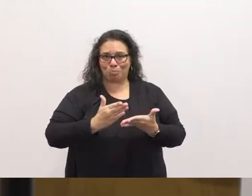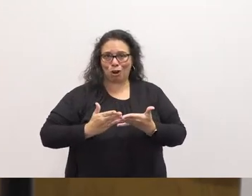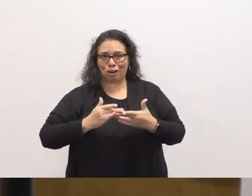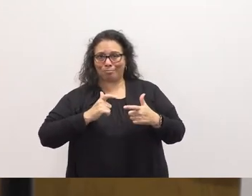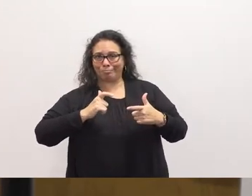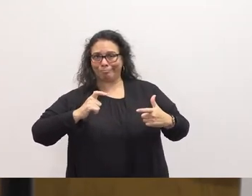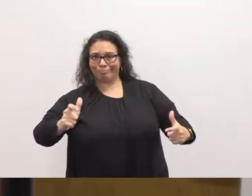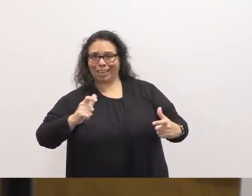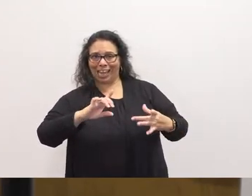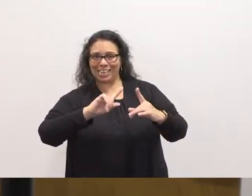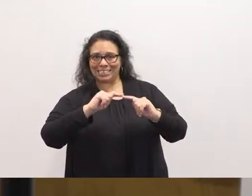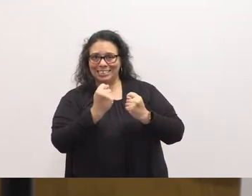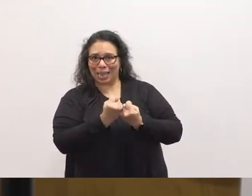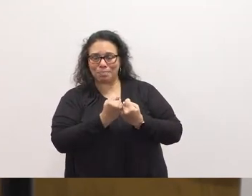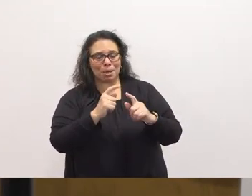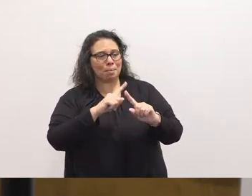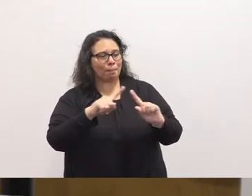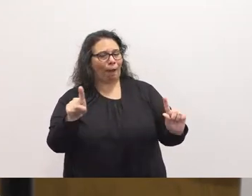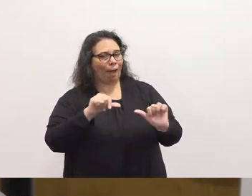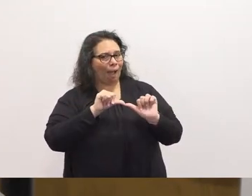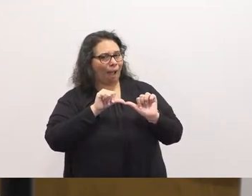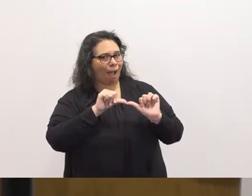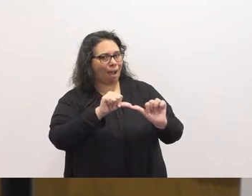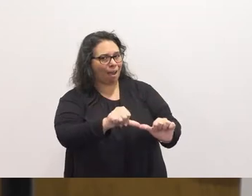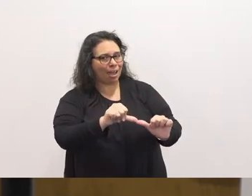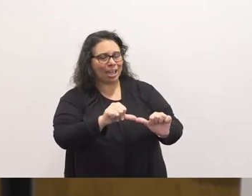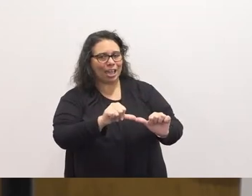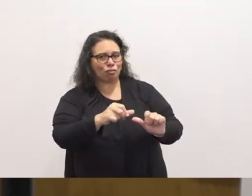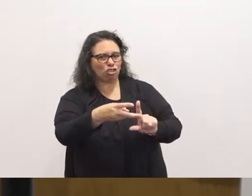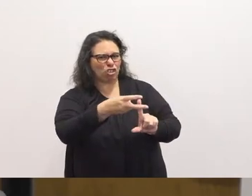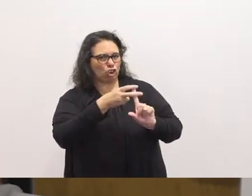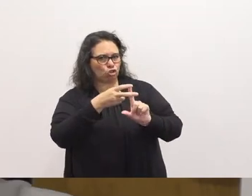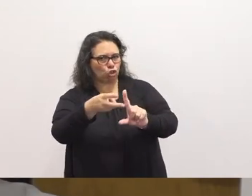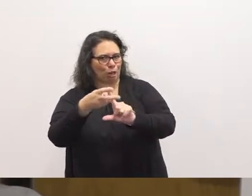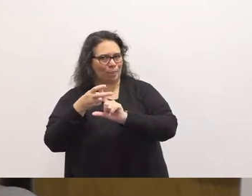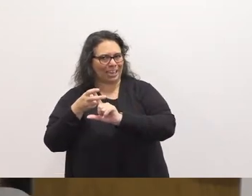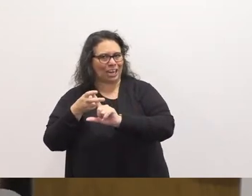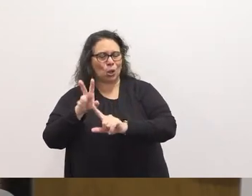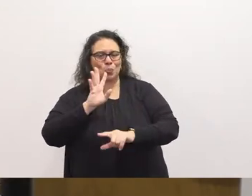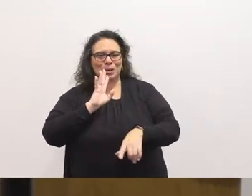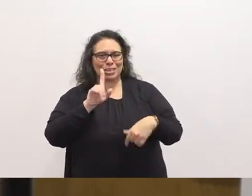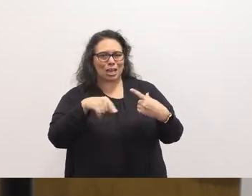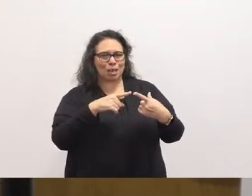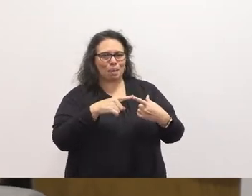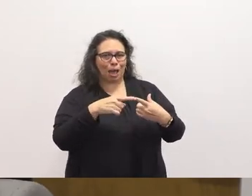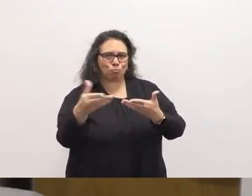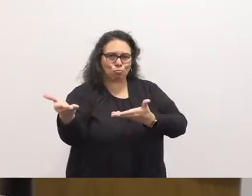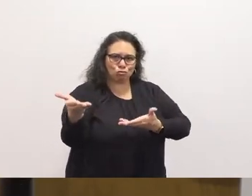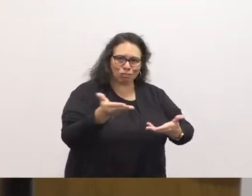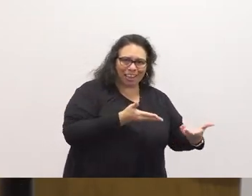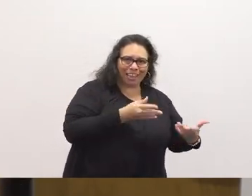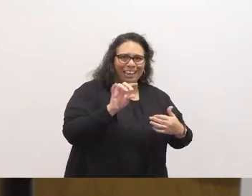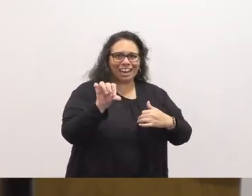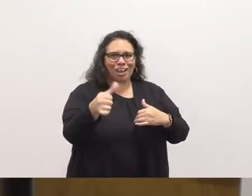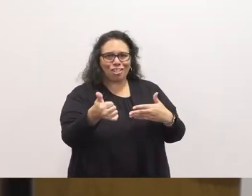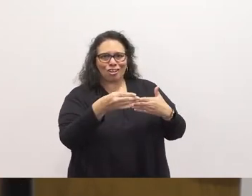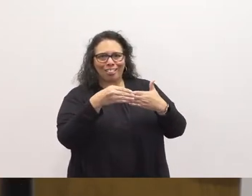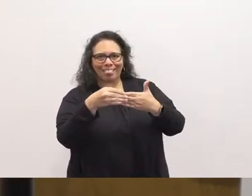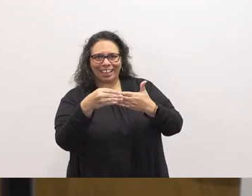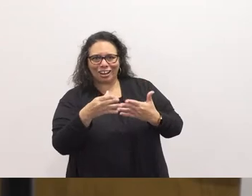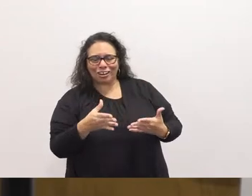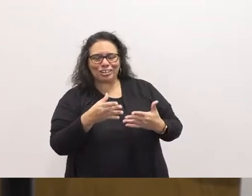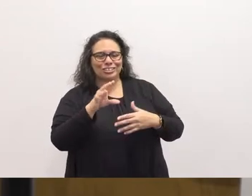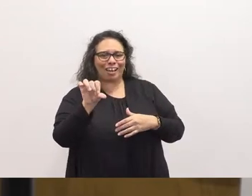also speaks to continuity from a recruitment standpoint, when we're talking about bringing in other leadership, when we're talking about bringing in other